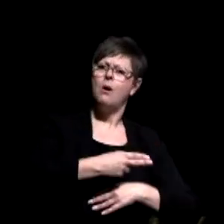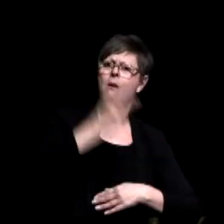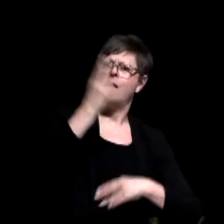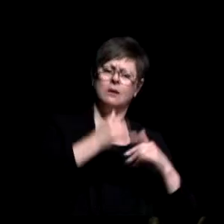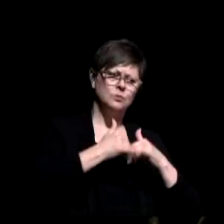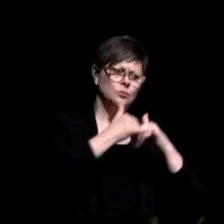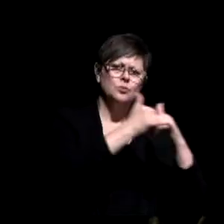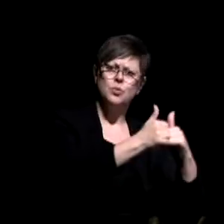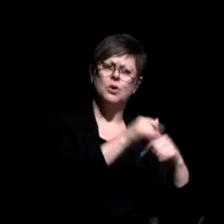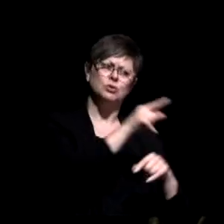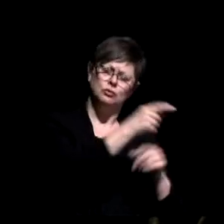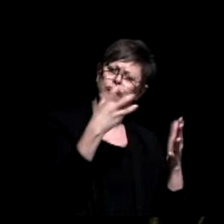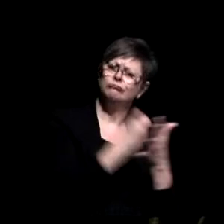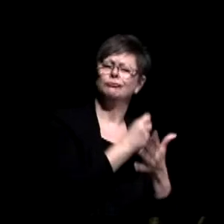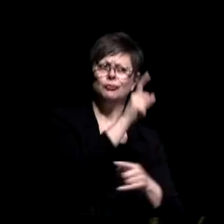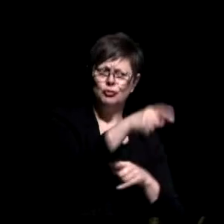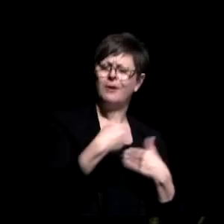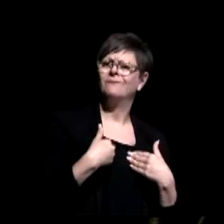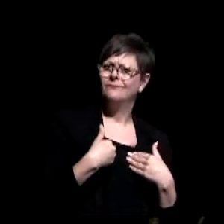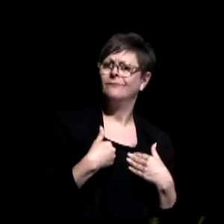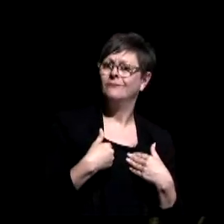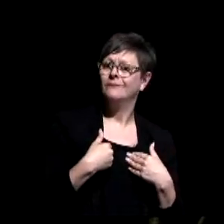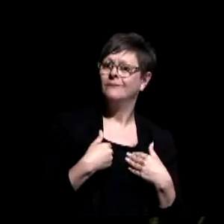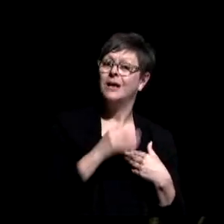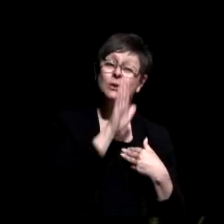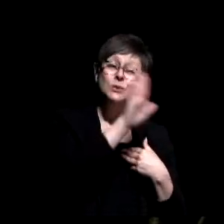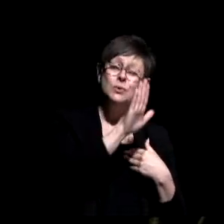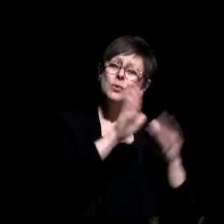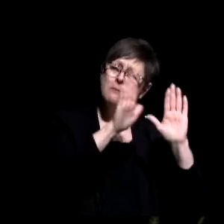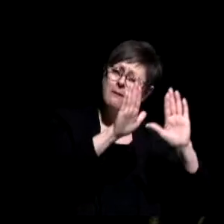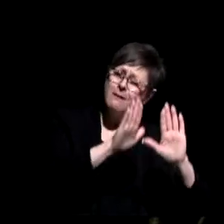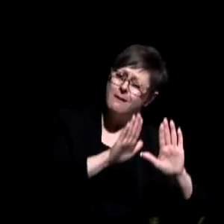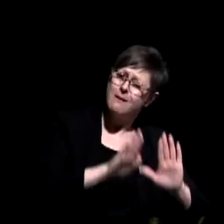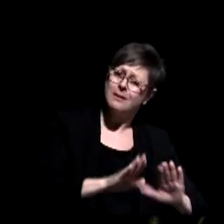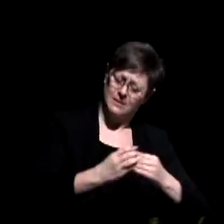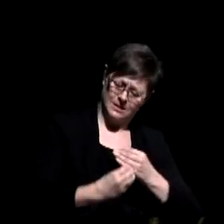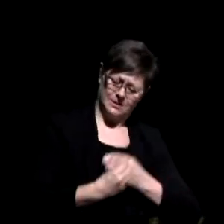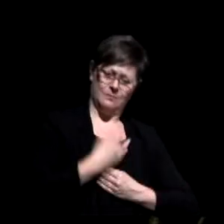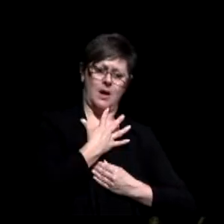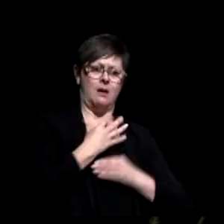service of Newfoundland and Labrador. Your excellence inspires us all.